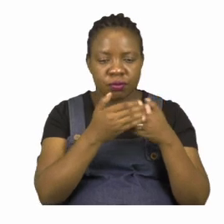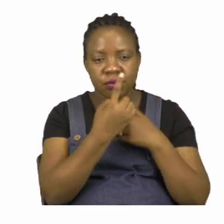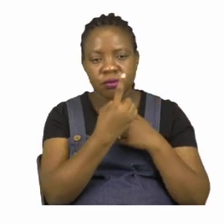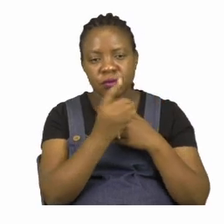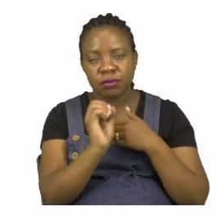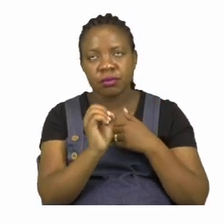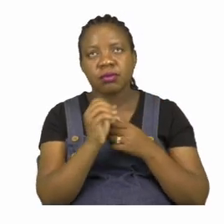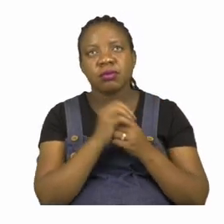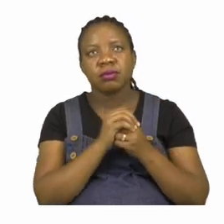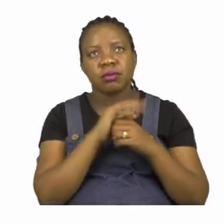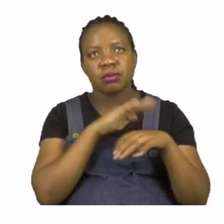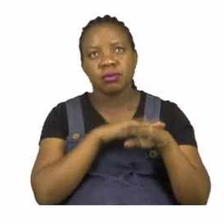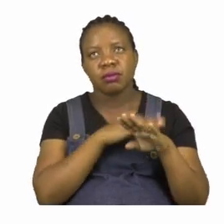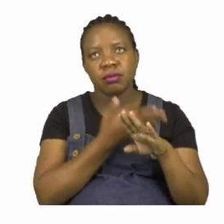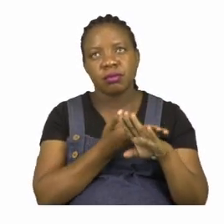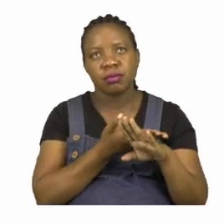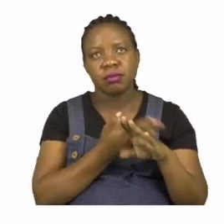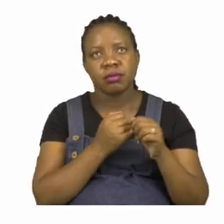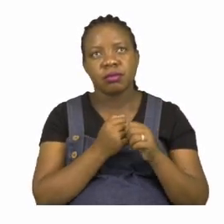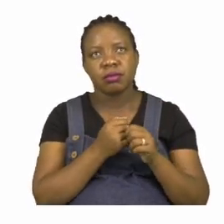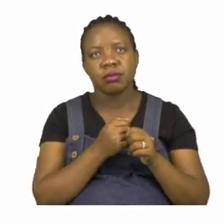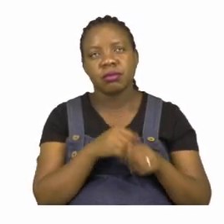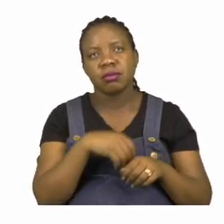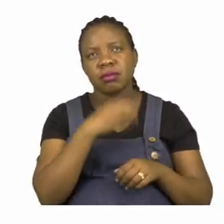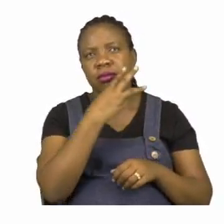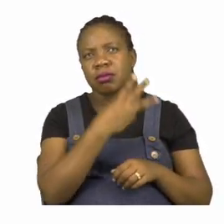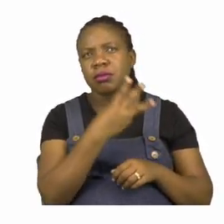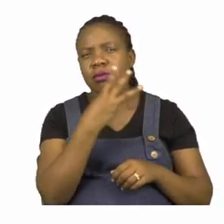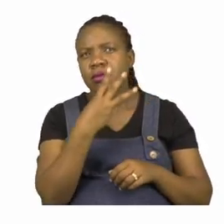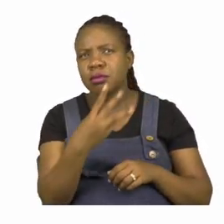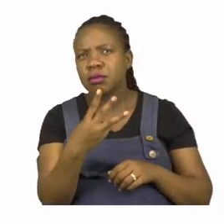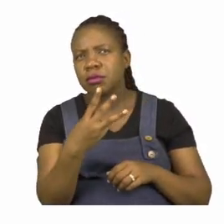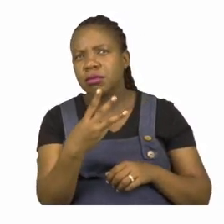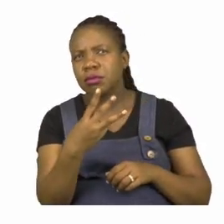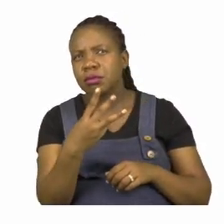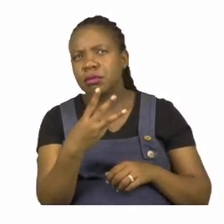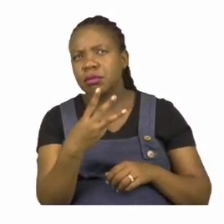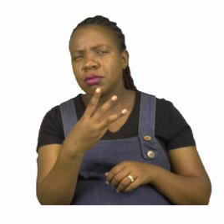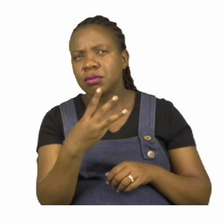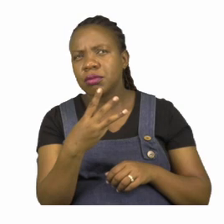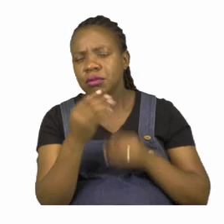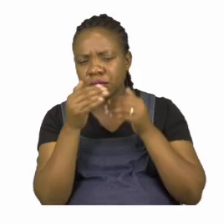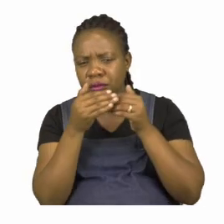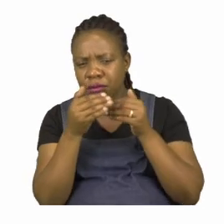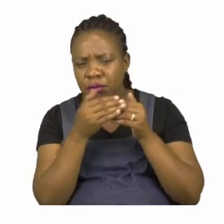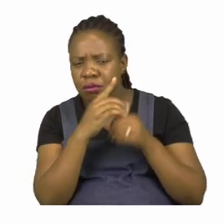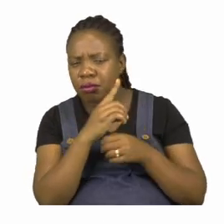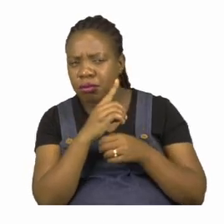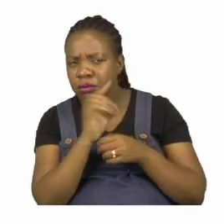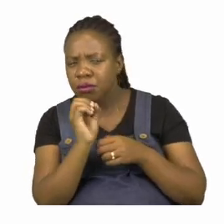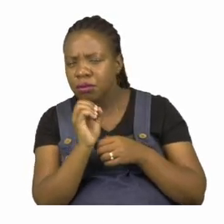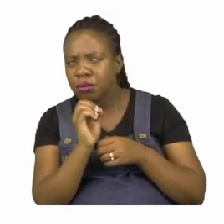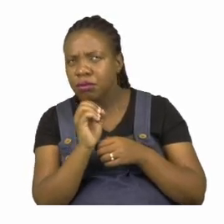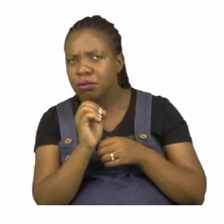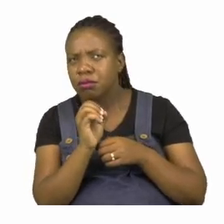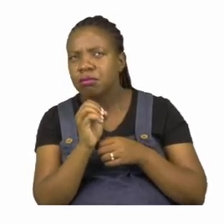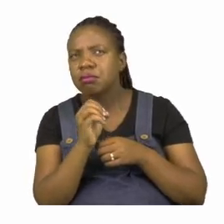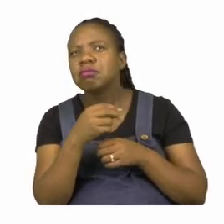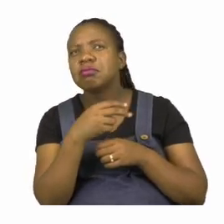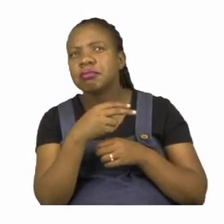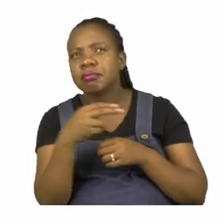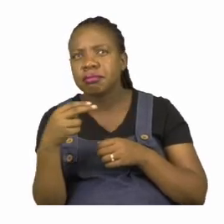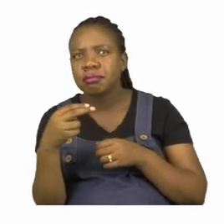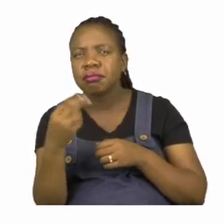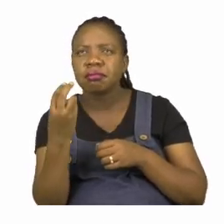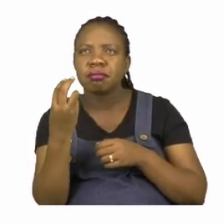an example. 33 to the nearest 10 equals 30. We're going